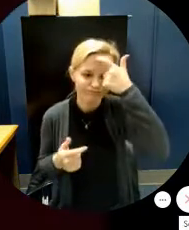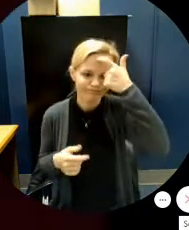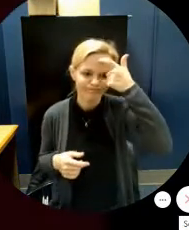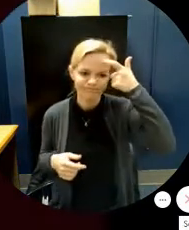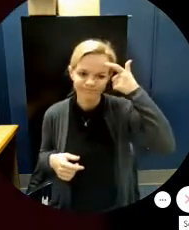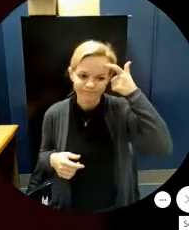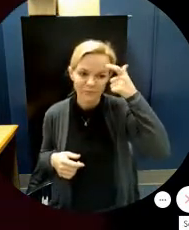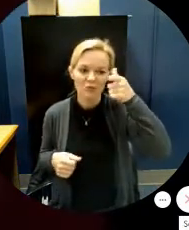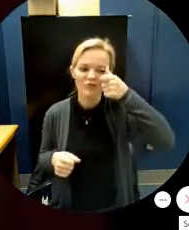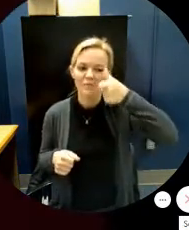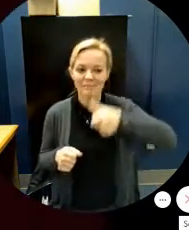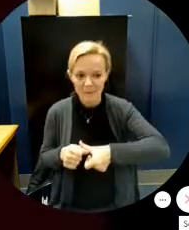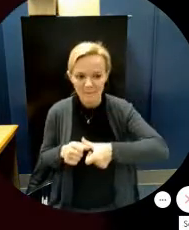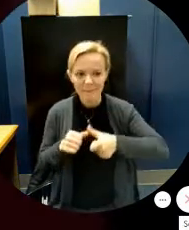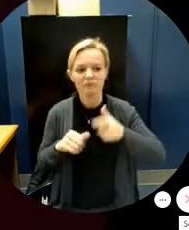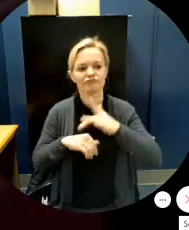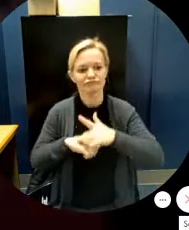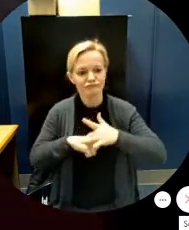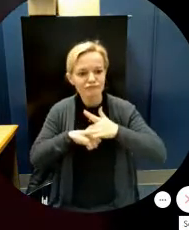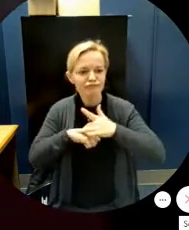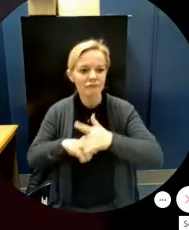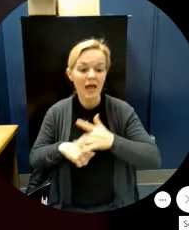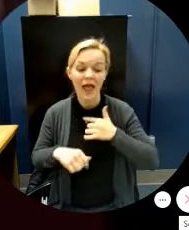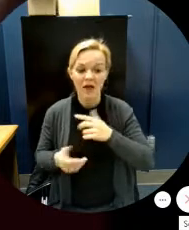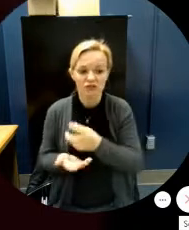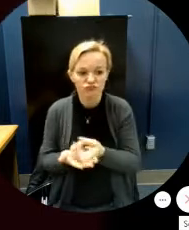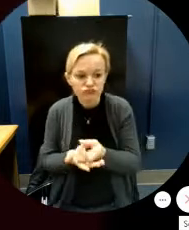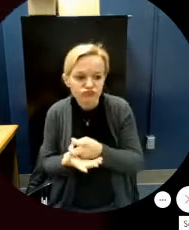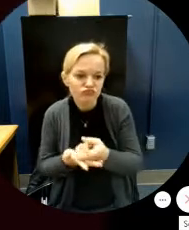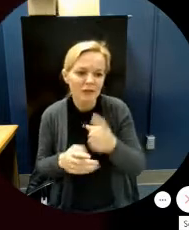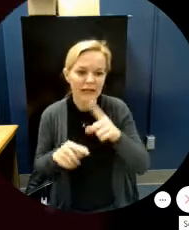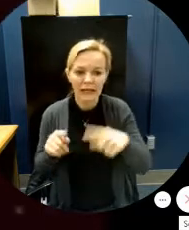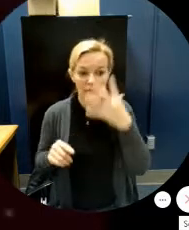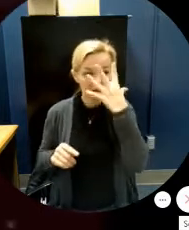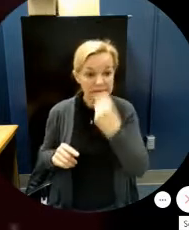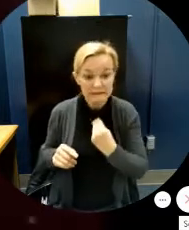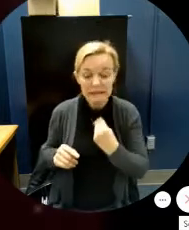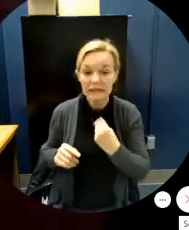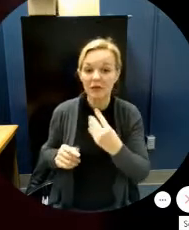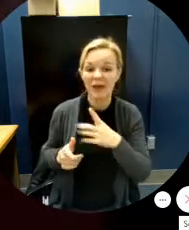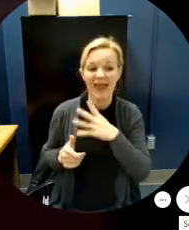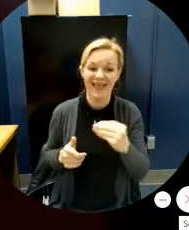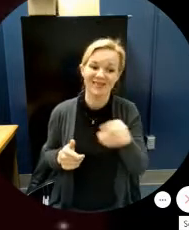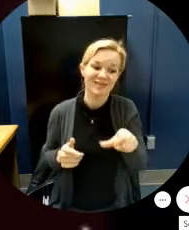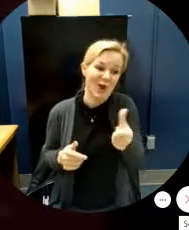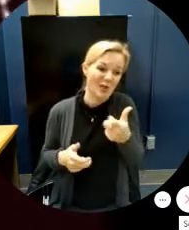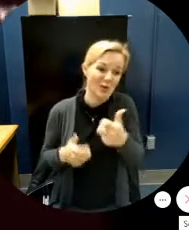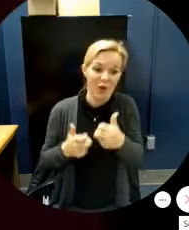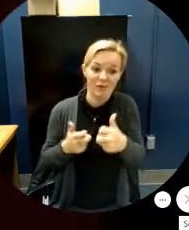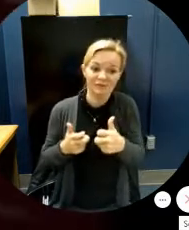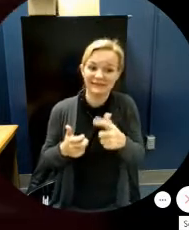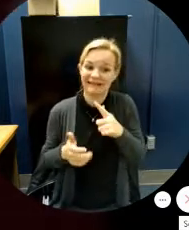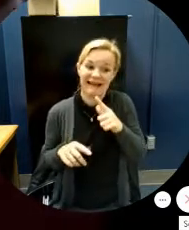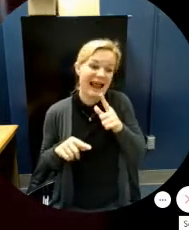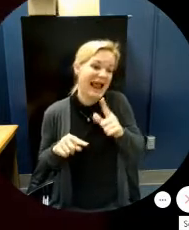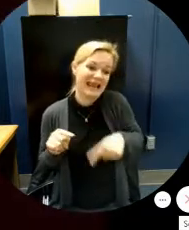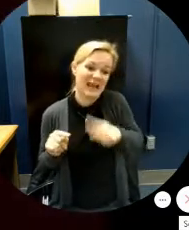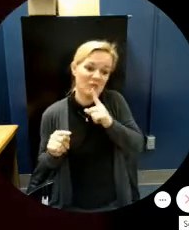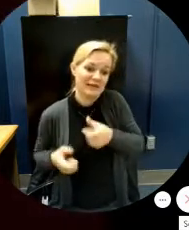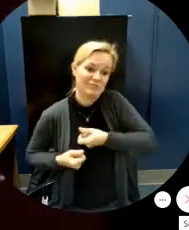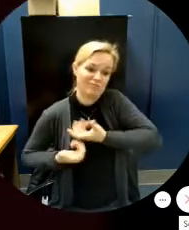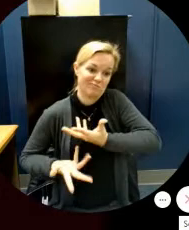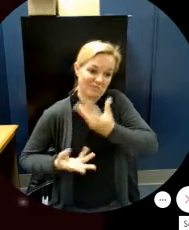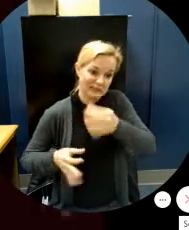had problems sleeping, and there are other problems that are too personal right now to talk about.